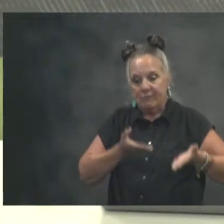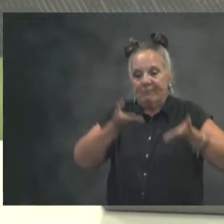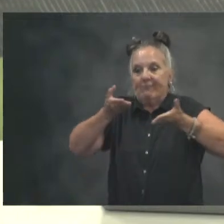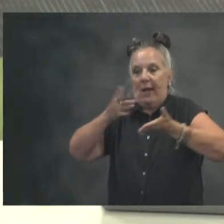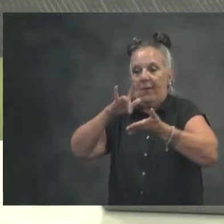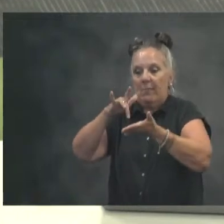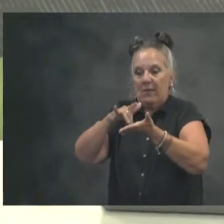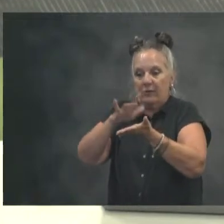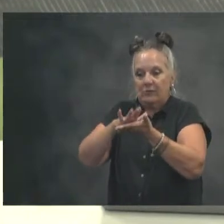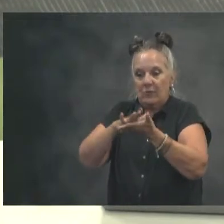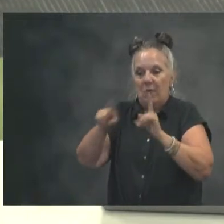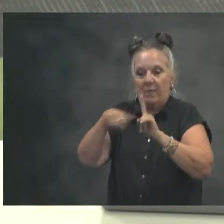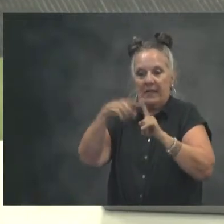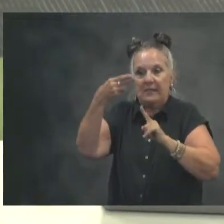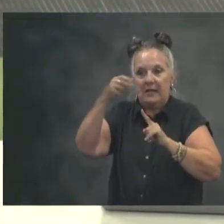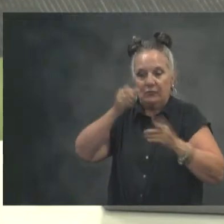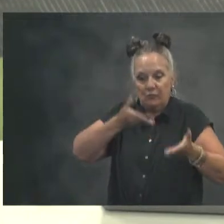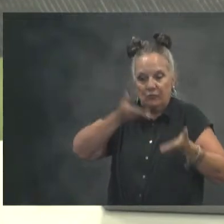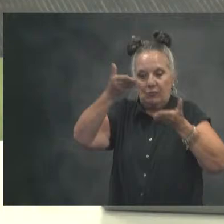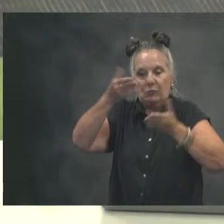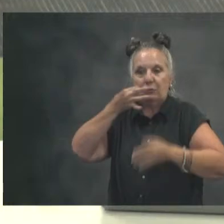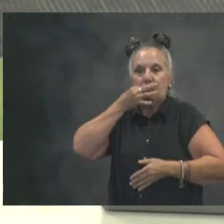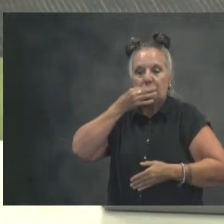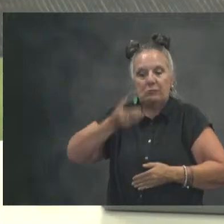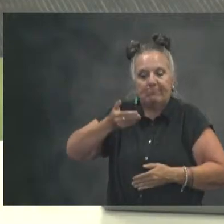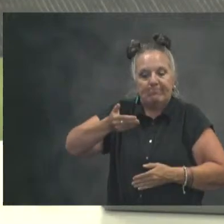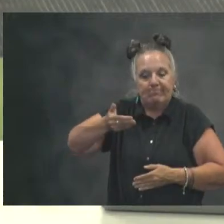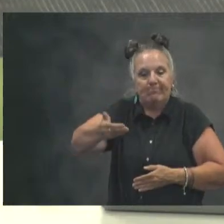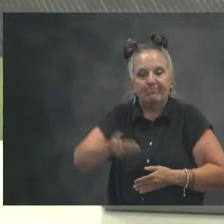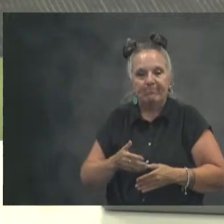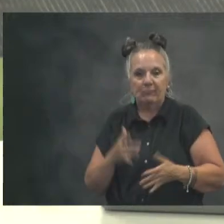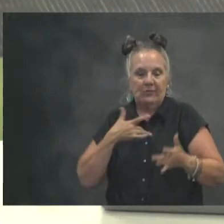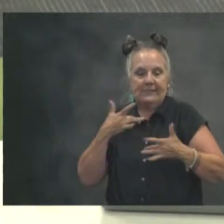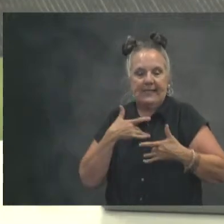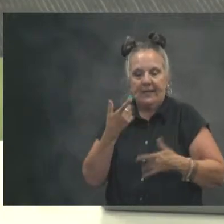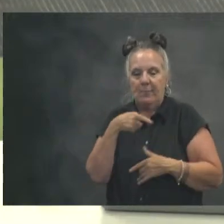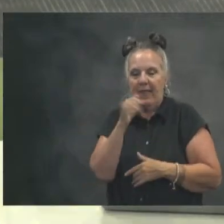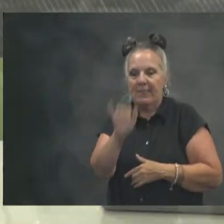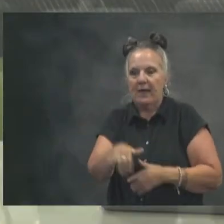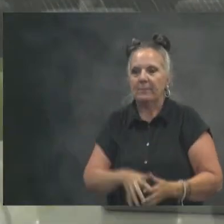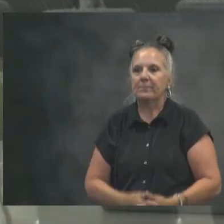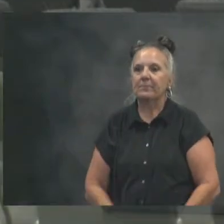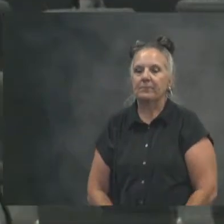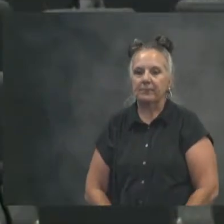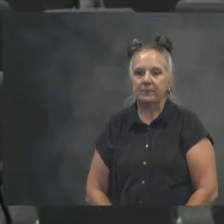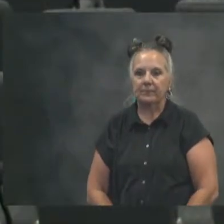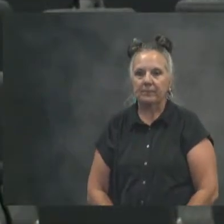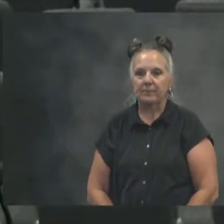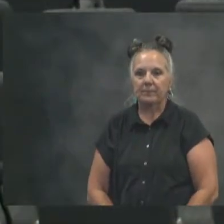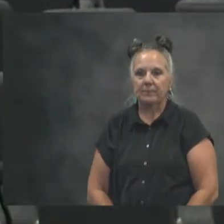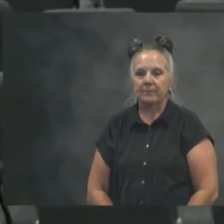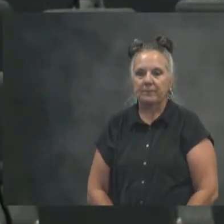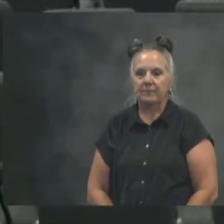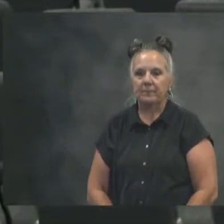and high schools in the coming years. So we're excited about that. Great, thank you.